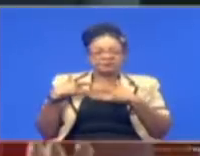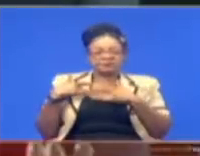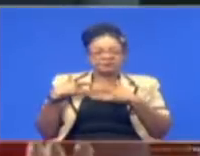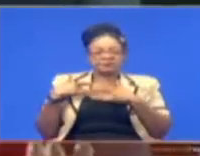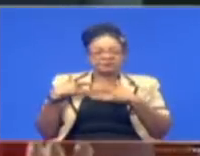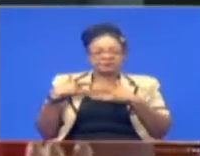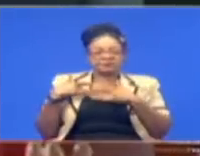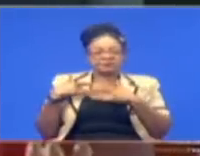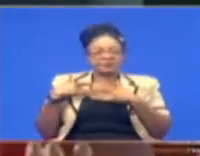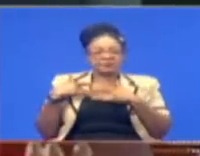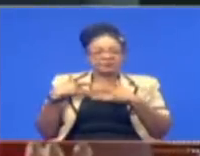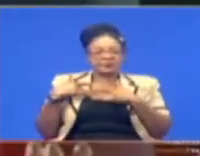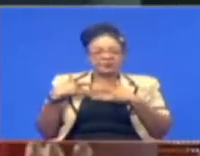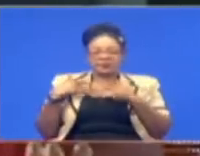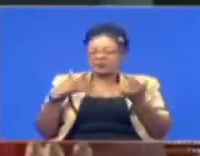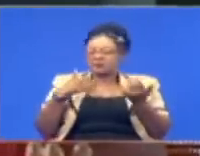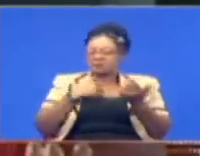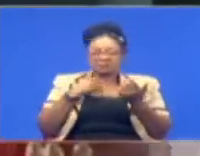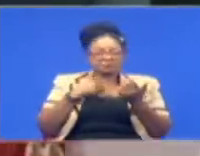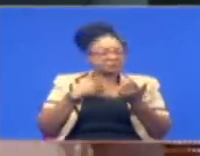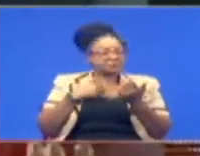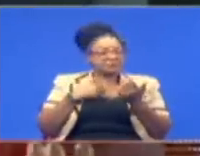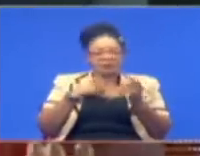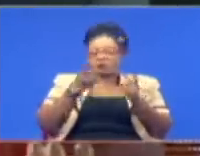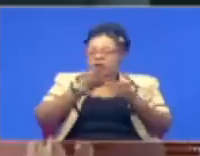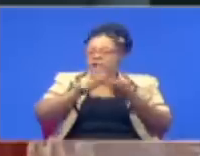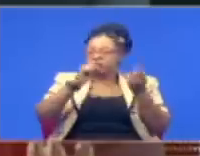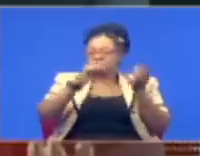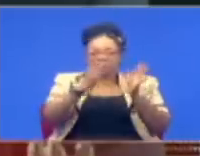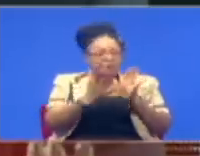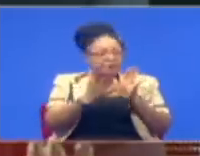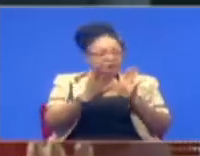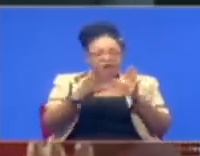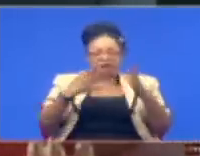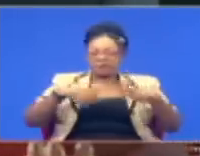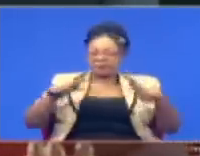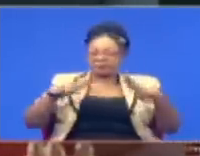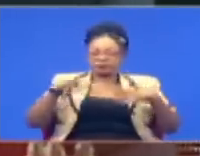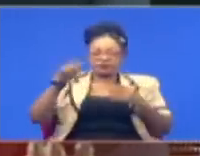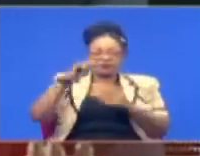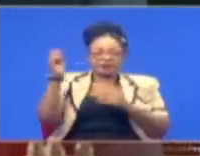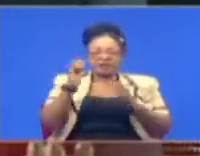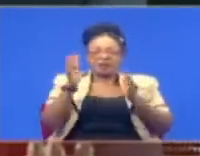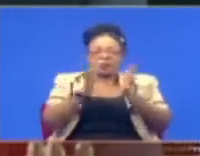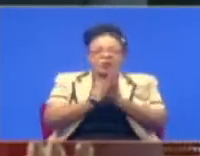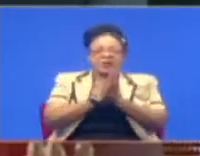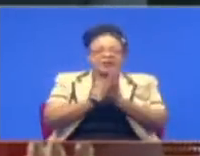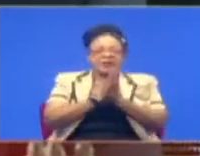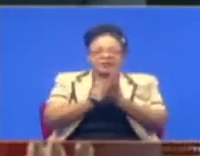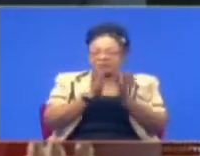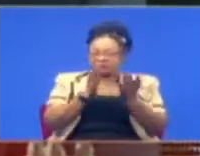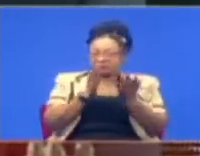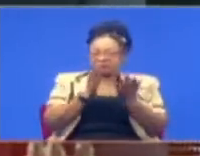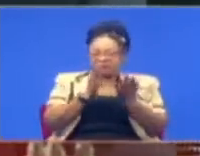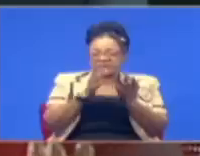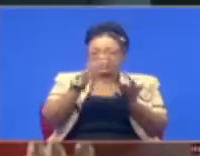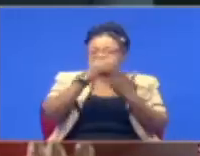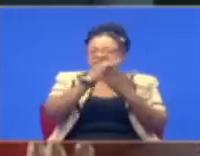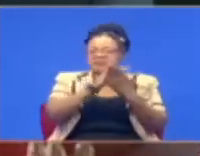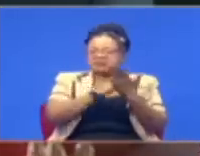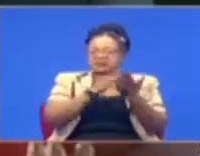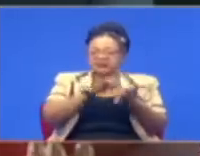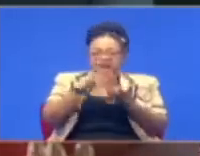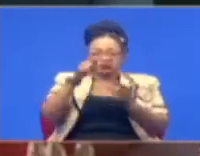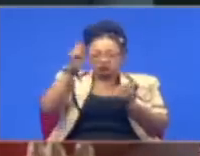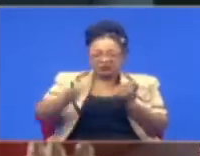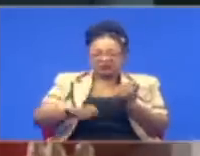I will not approach the people of Kenya with an alarmist statement that the judiciary is lacking anything. My